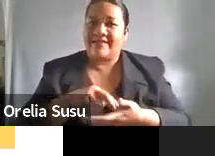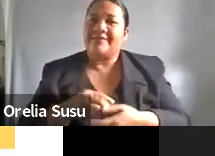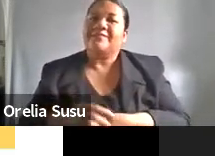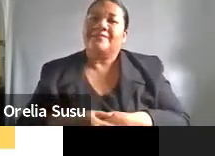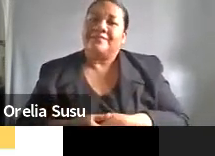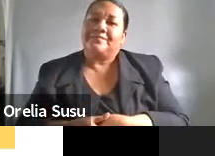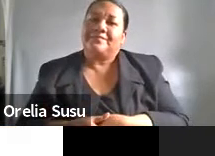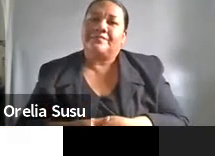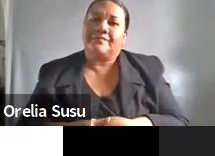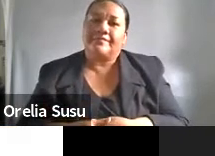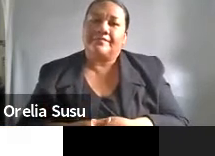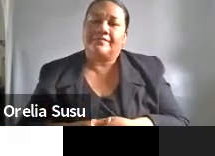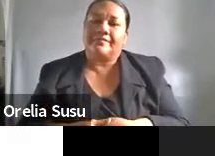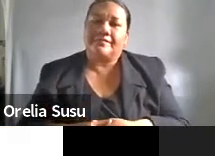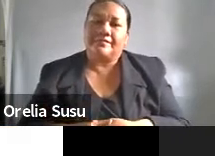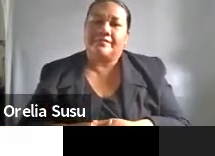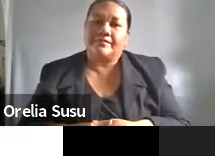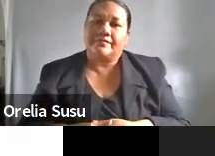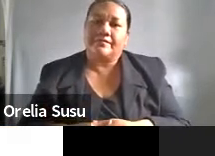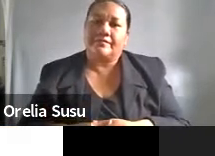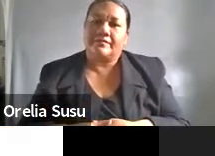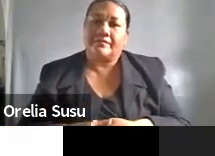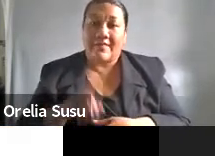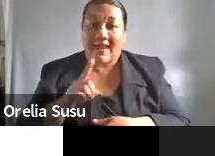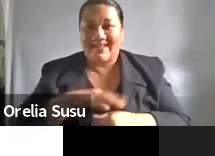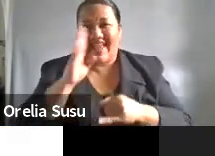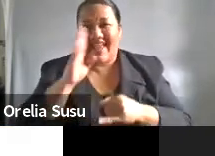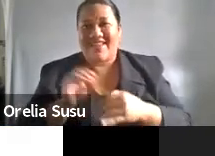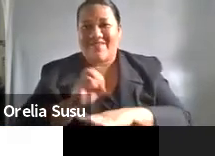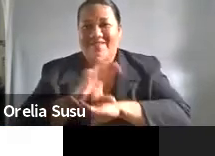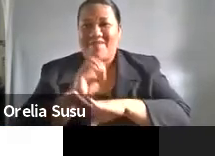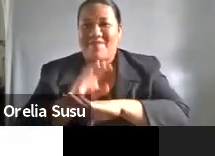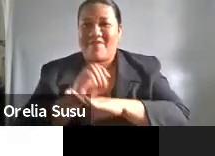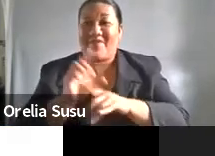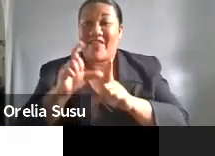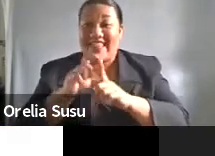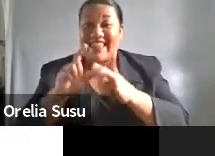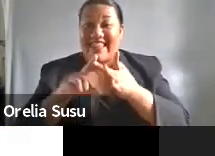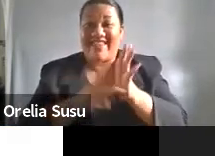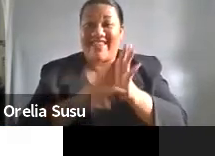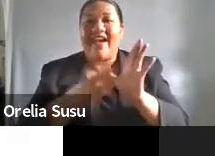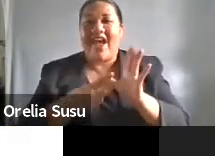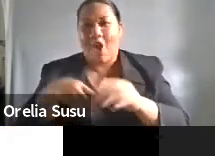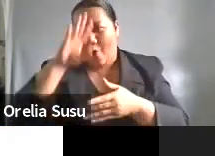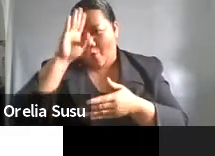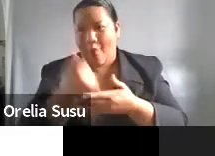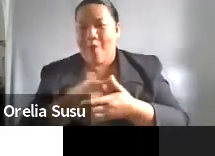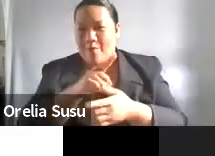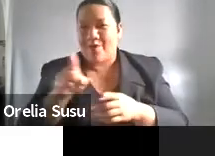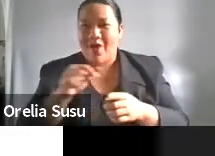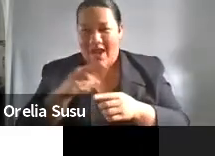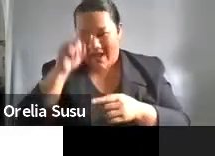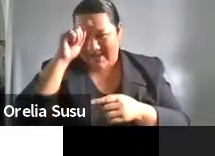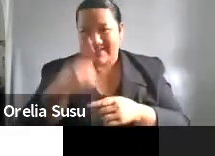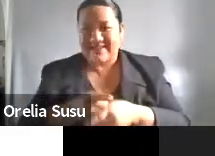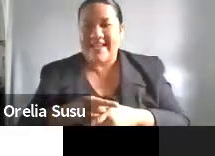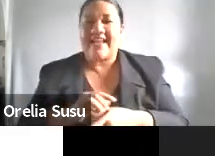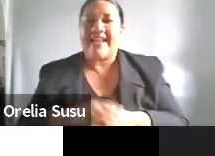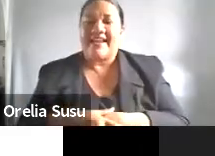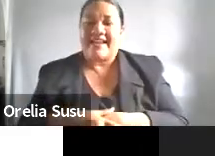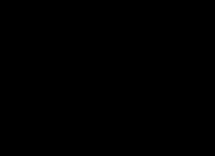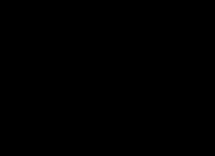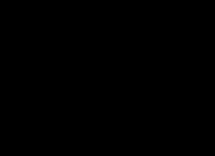So that's the end of our PowerPoint. I hope that's been helpful with you in understanding the work that we're doing because